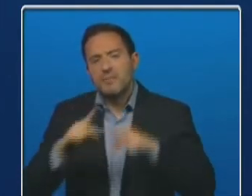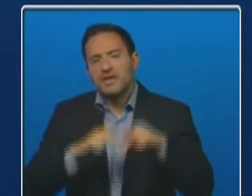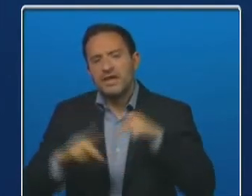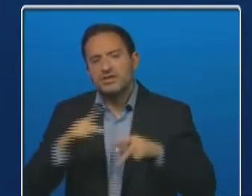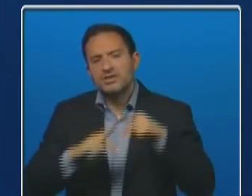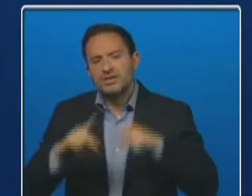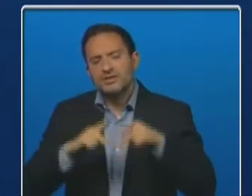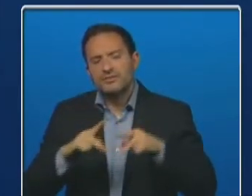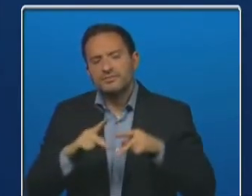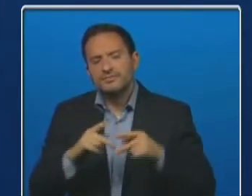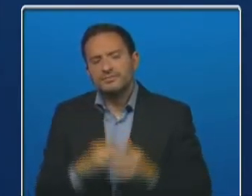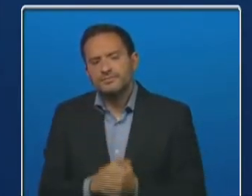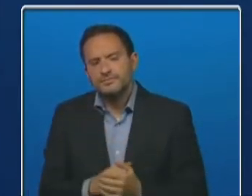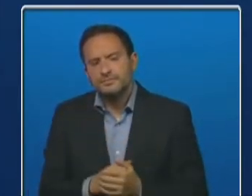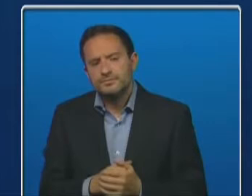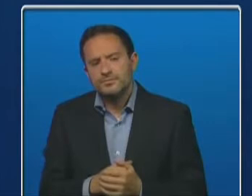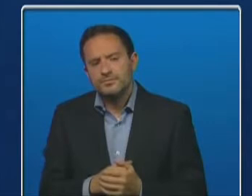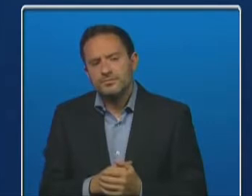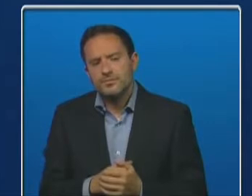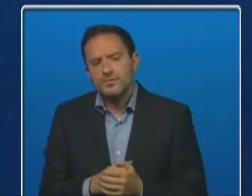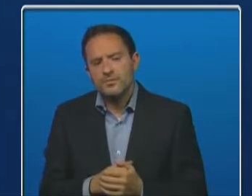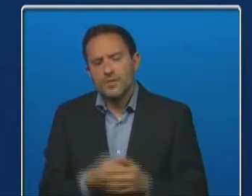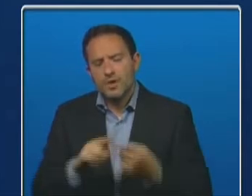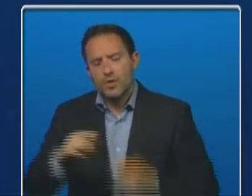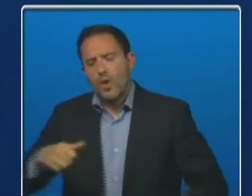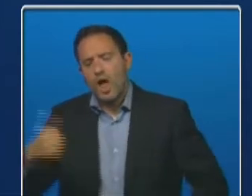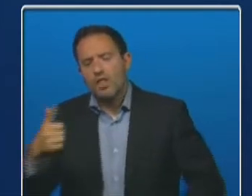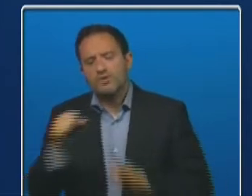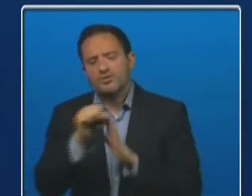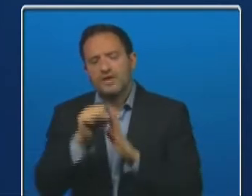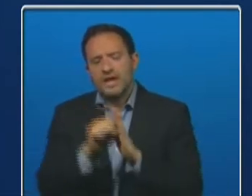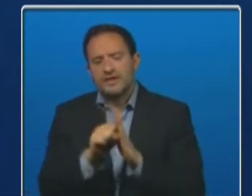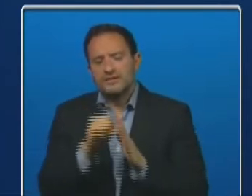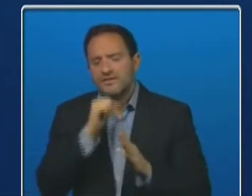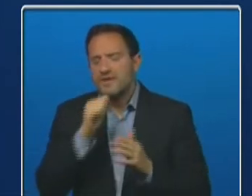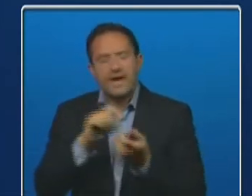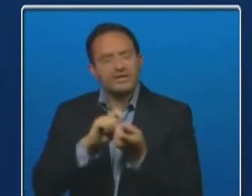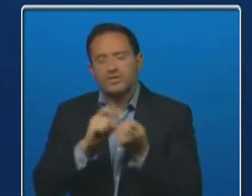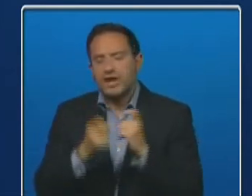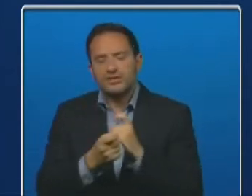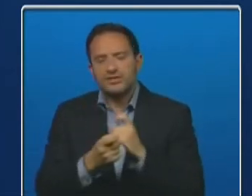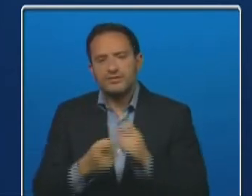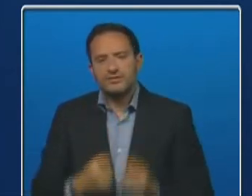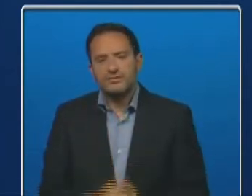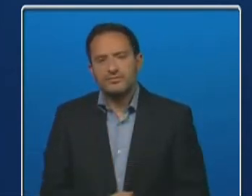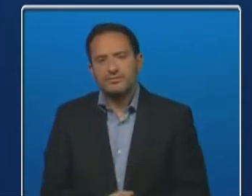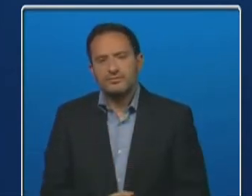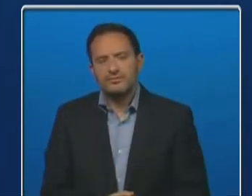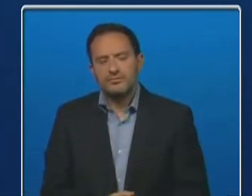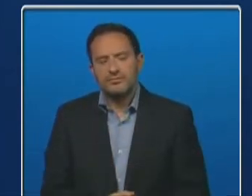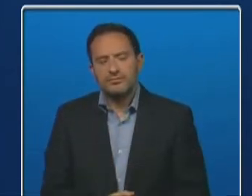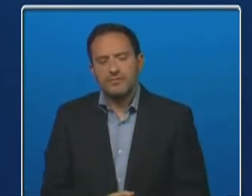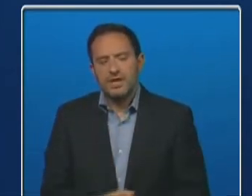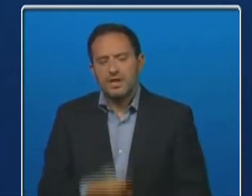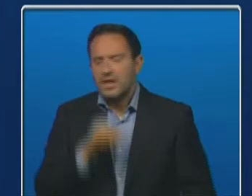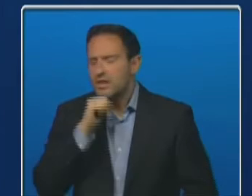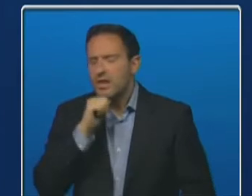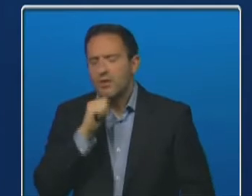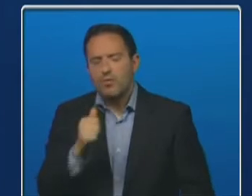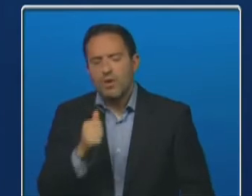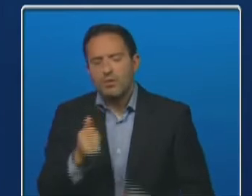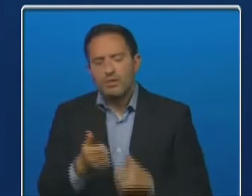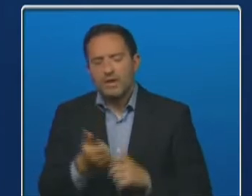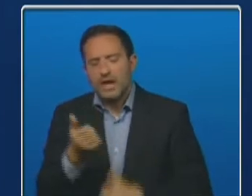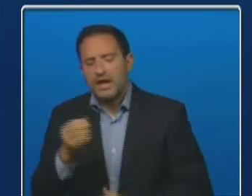in proportional relation to the other states hasn't changed, then they won't gain or lose a seat.